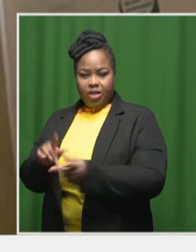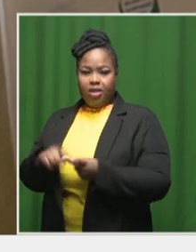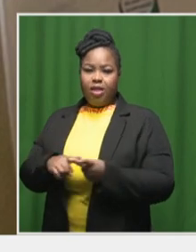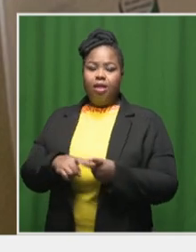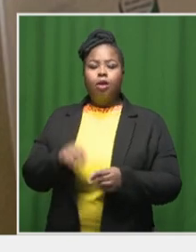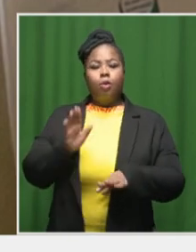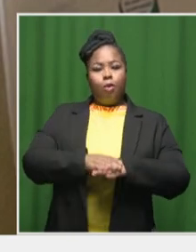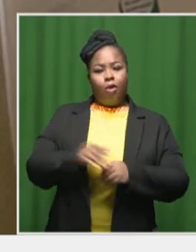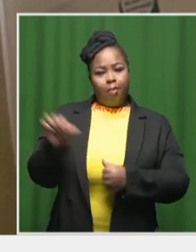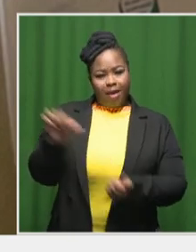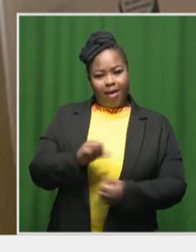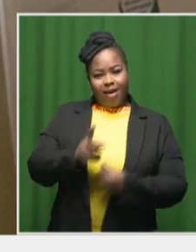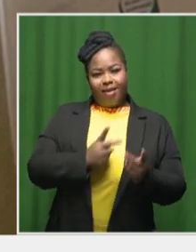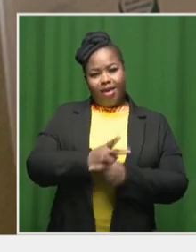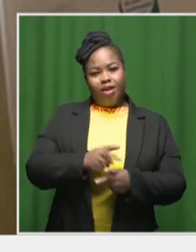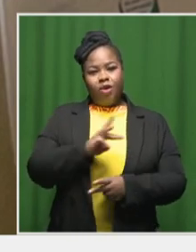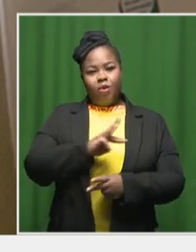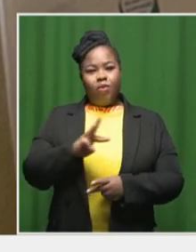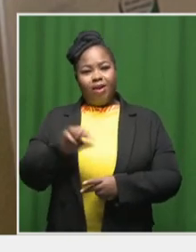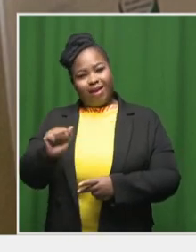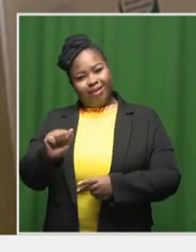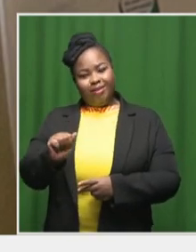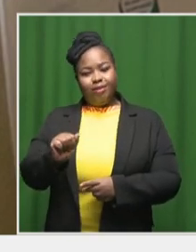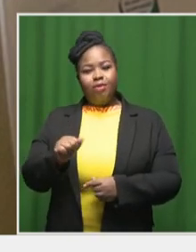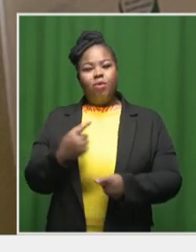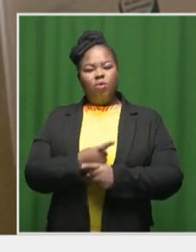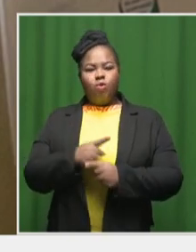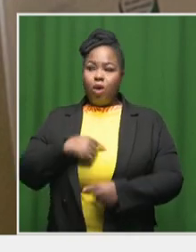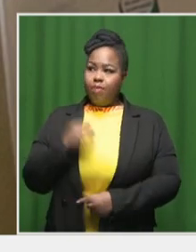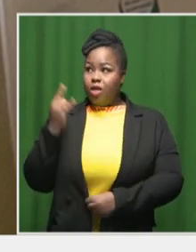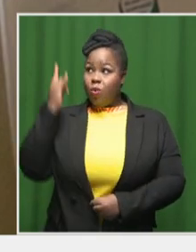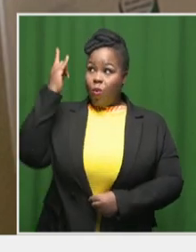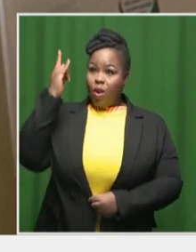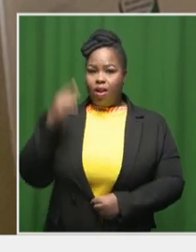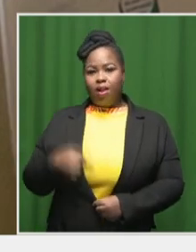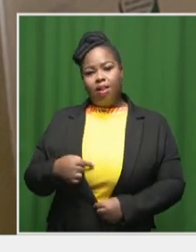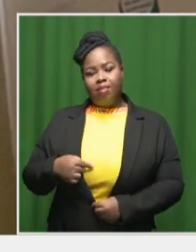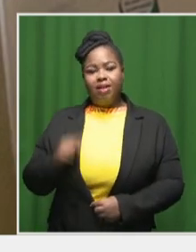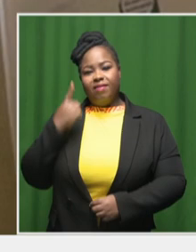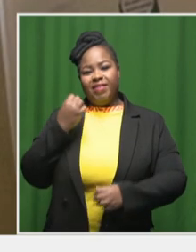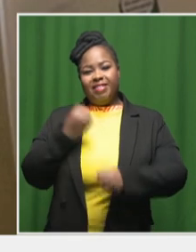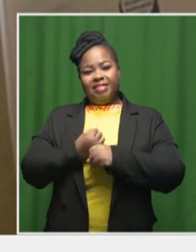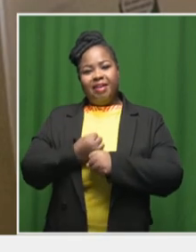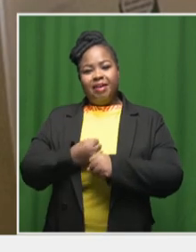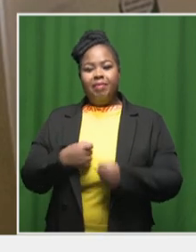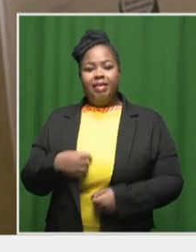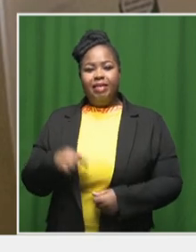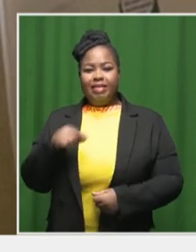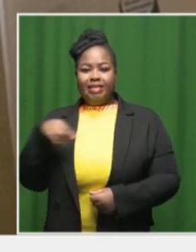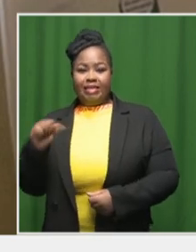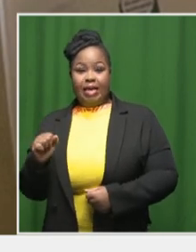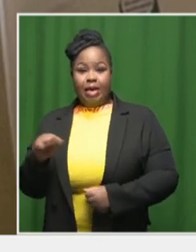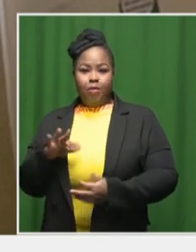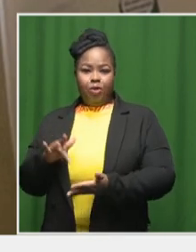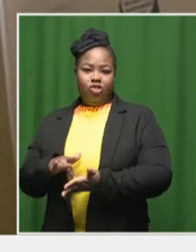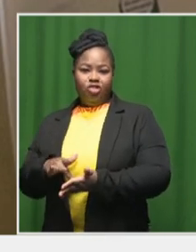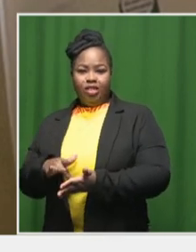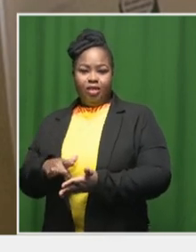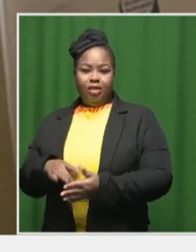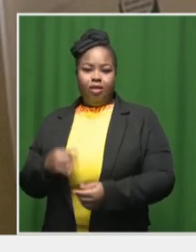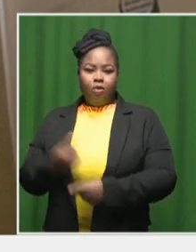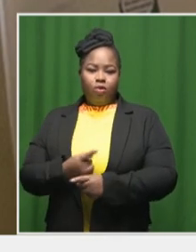more centre and wing attack again because of my height. And actually in my first year, I started playing guard attack, Dani